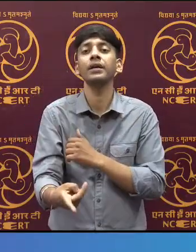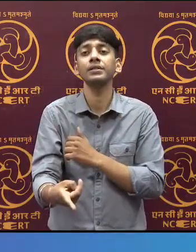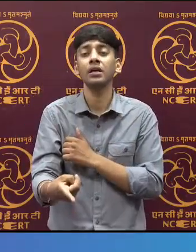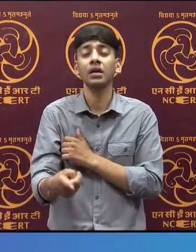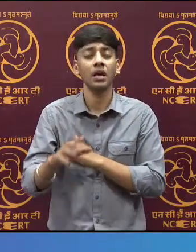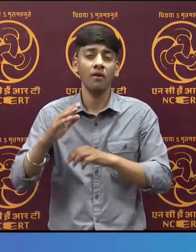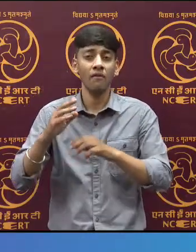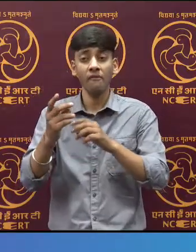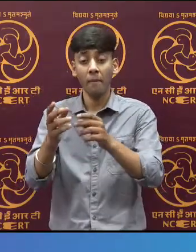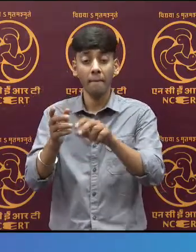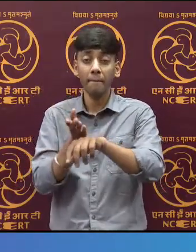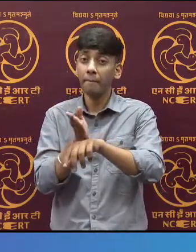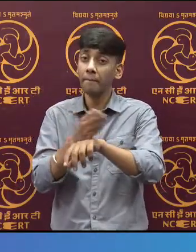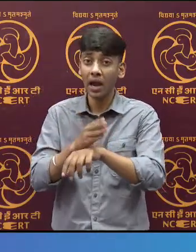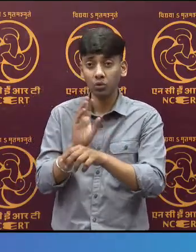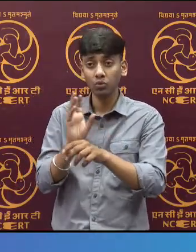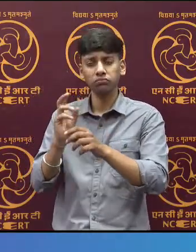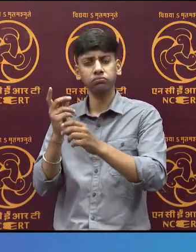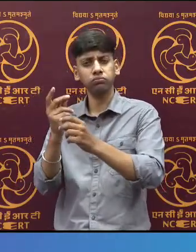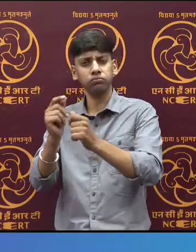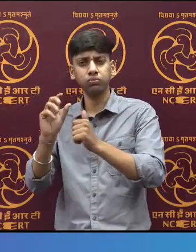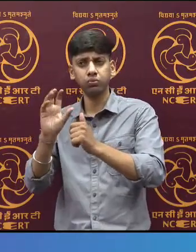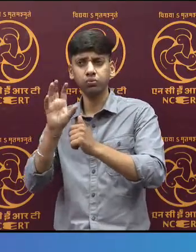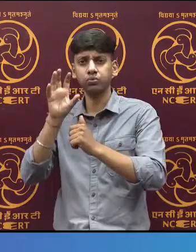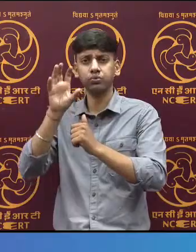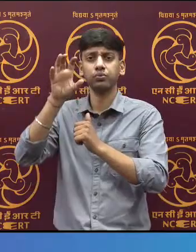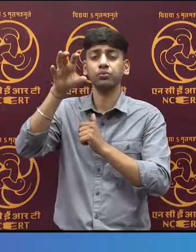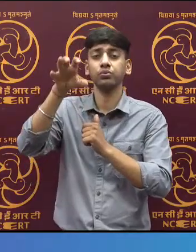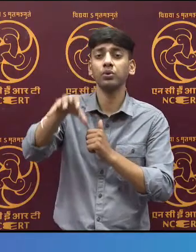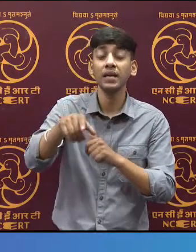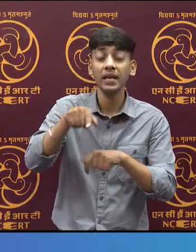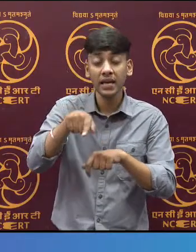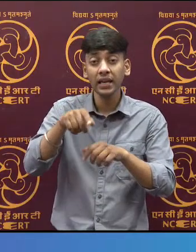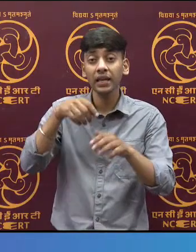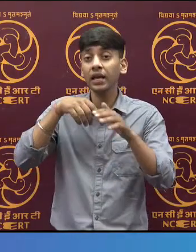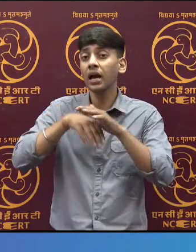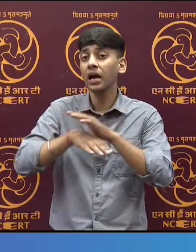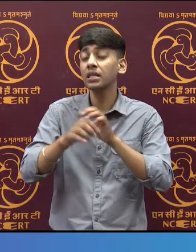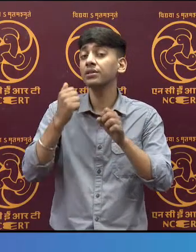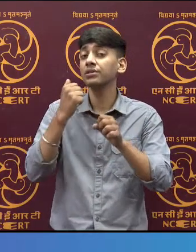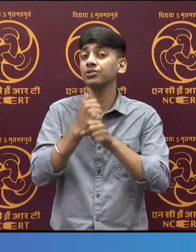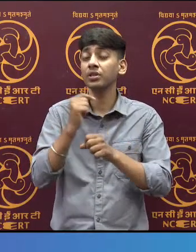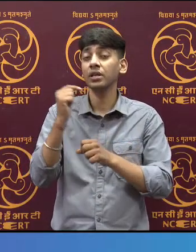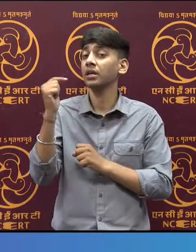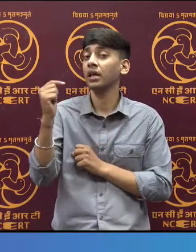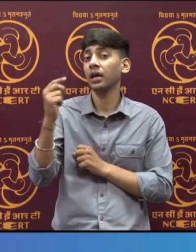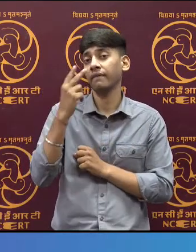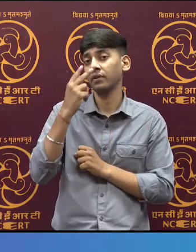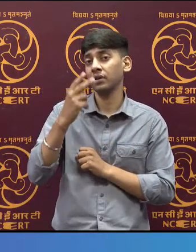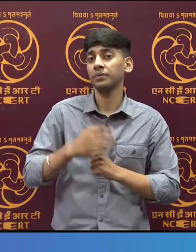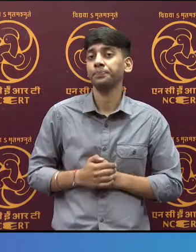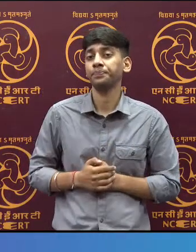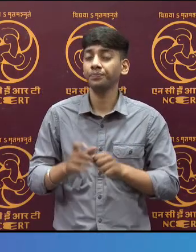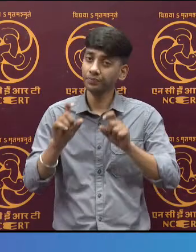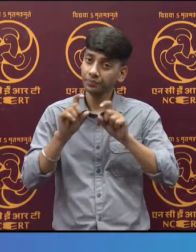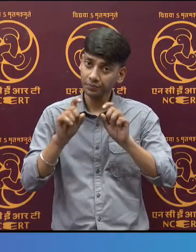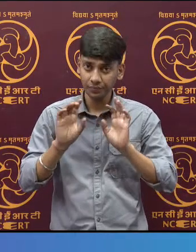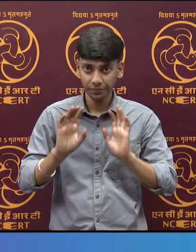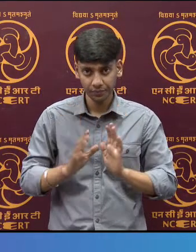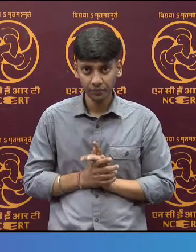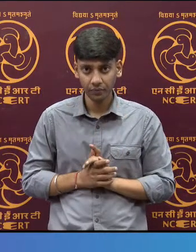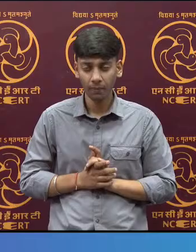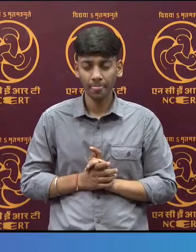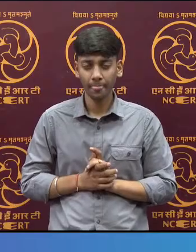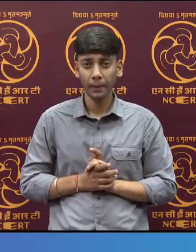it will start coming back. So in that case, we have to take G as negative. Okay, So I thank hope you. I am clear. Yes.